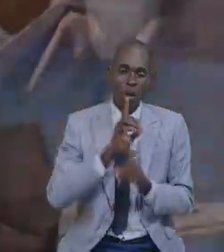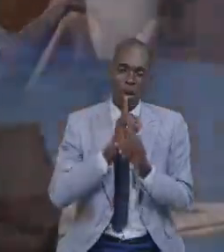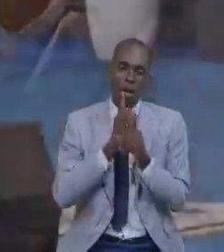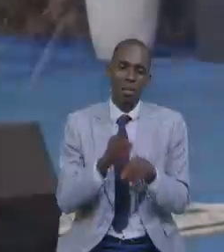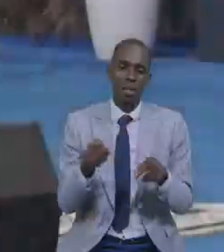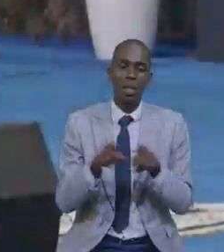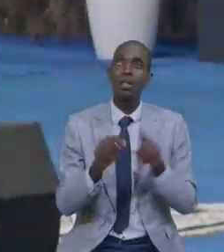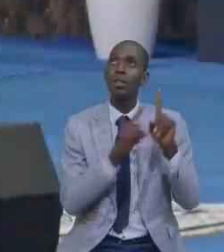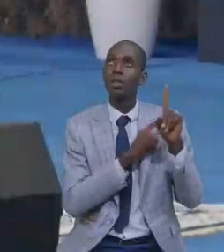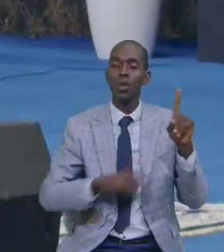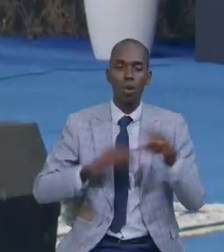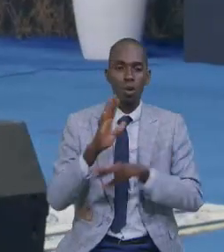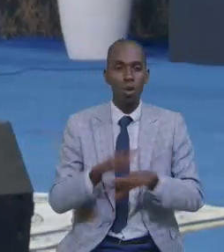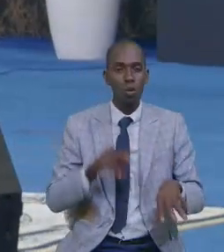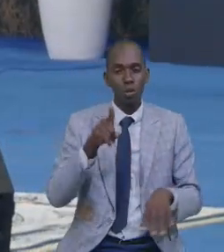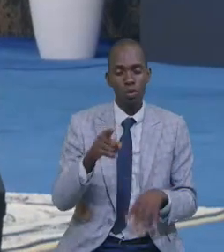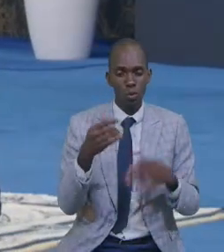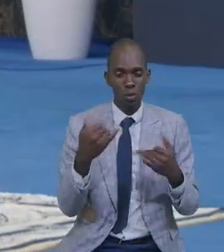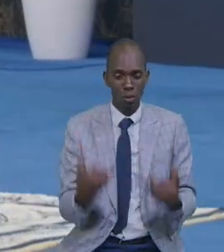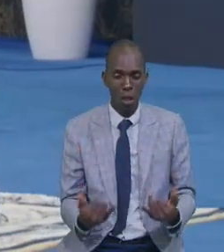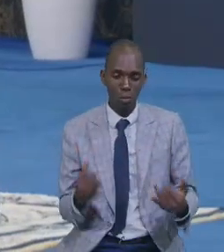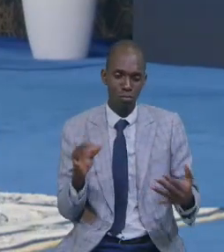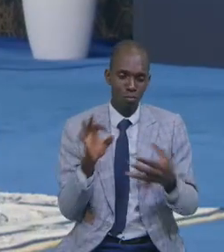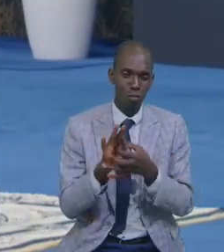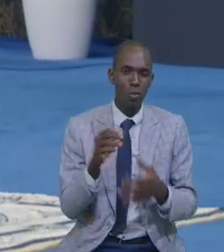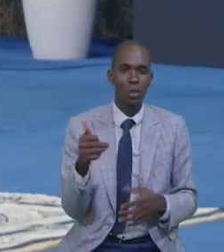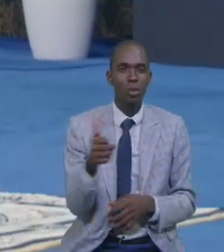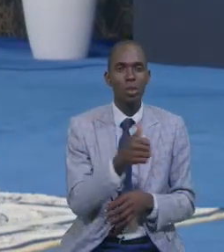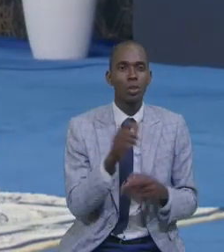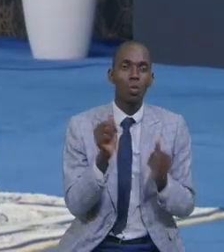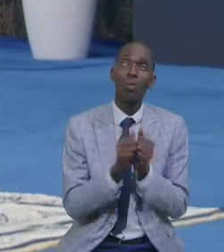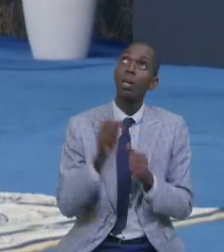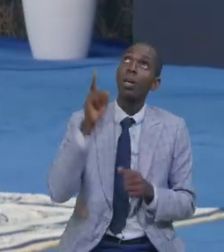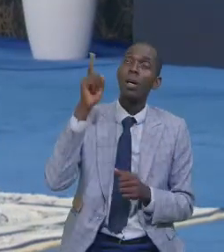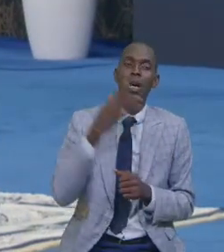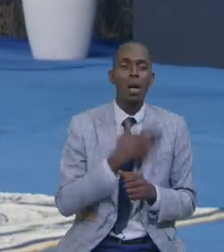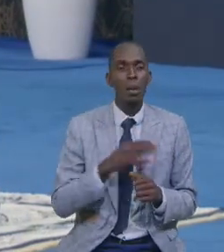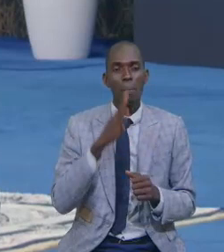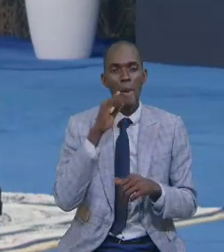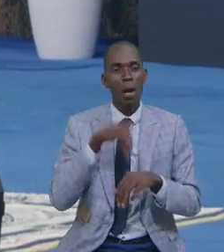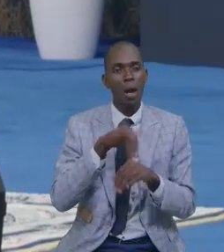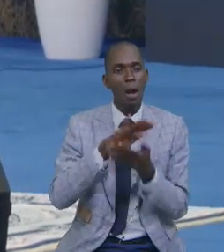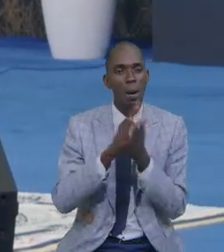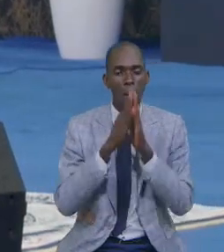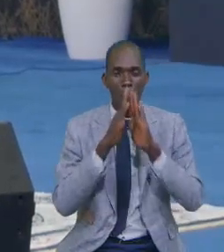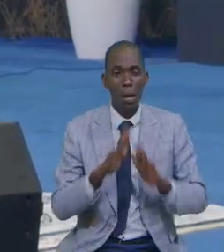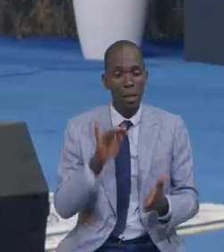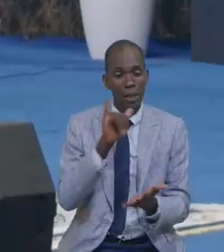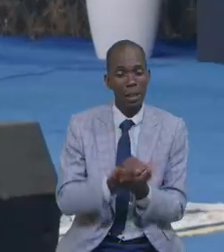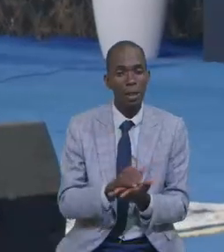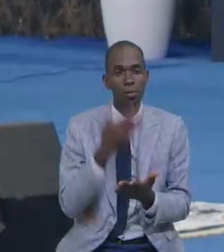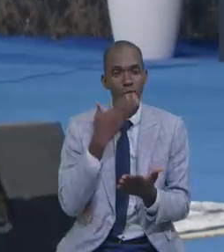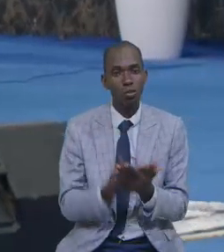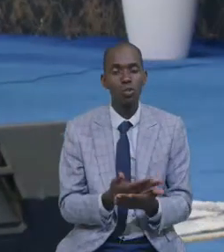Acquaint now thyself with him and be at peace. Thereby good shall